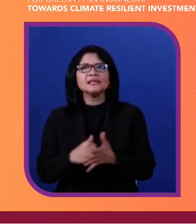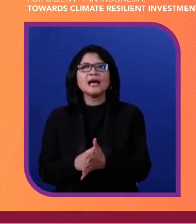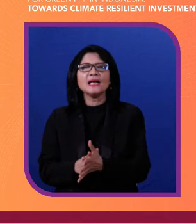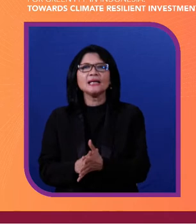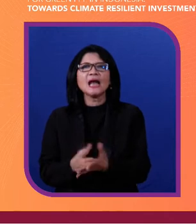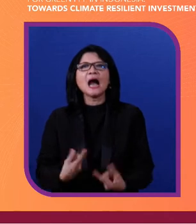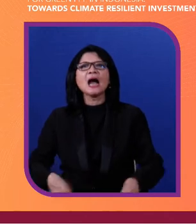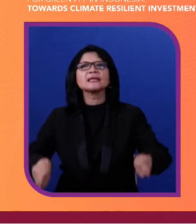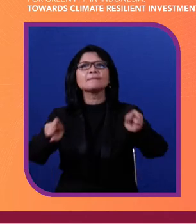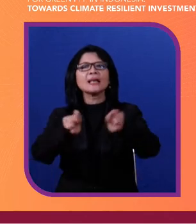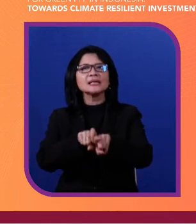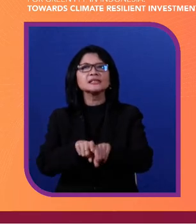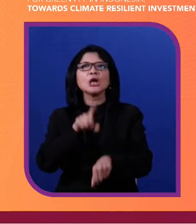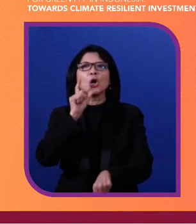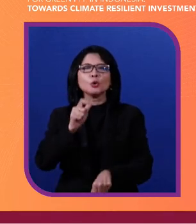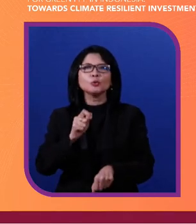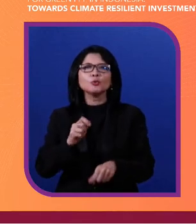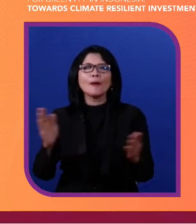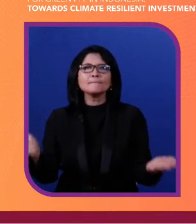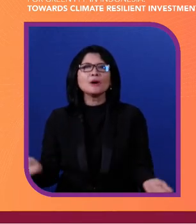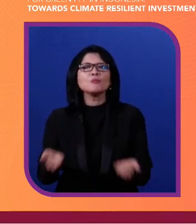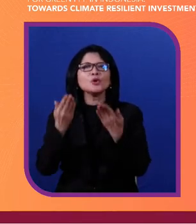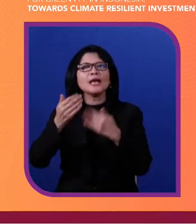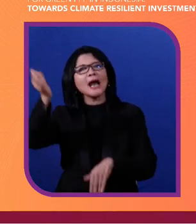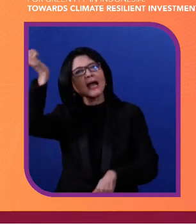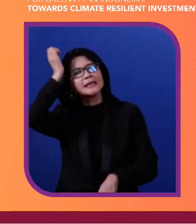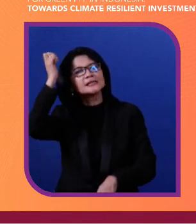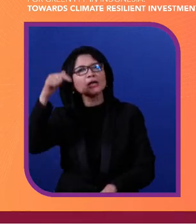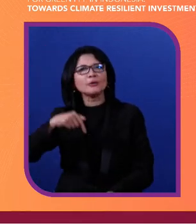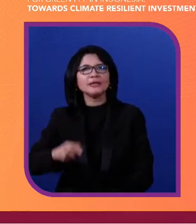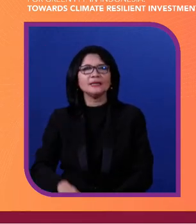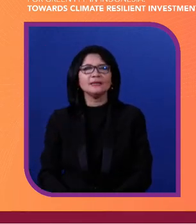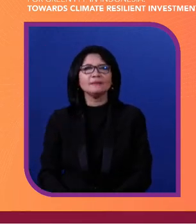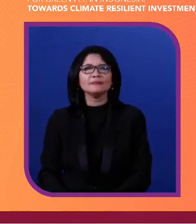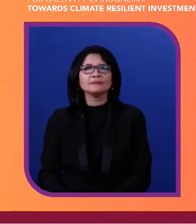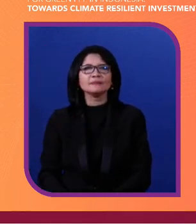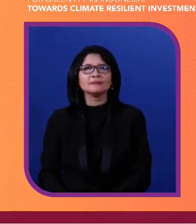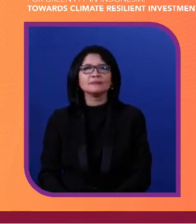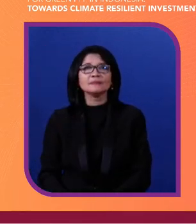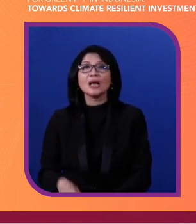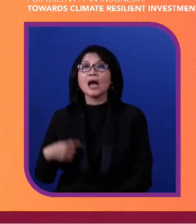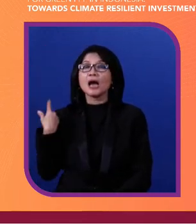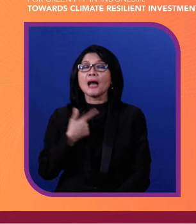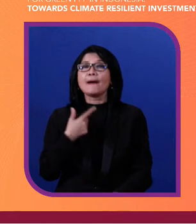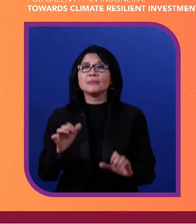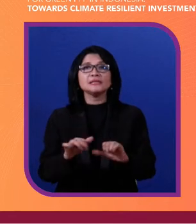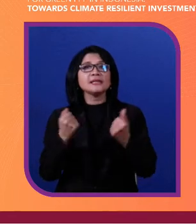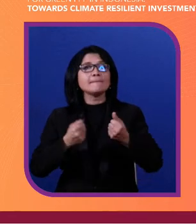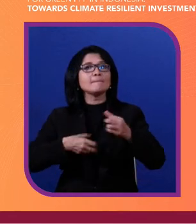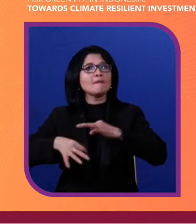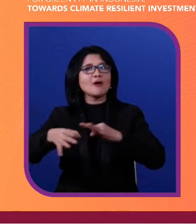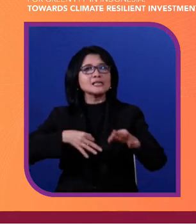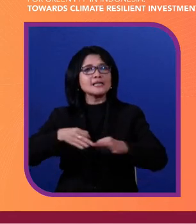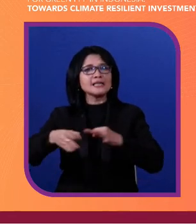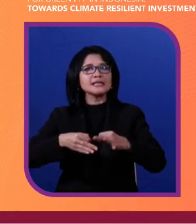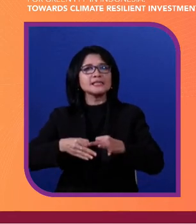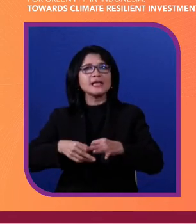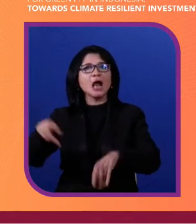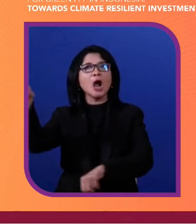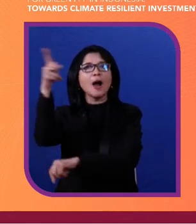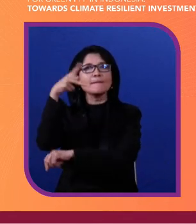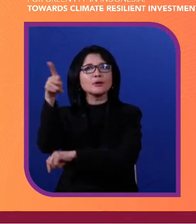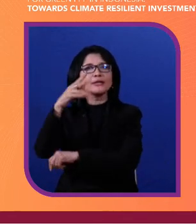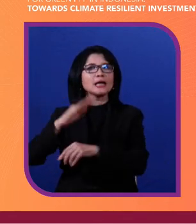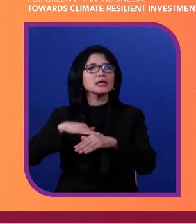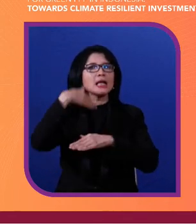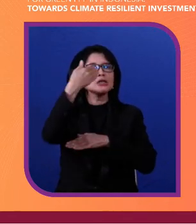contact with the development of the Twilight insentif